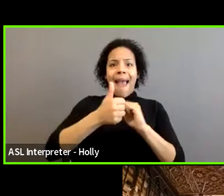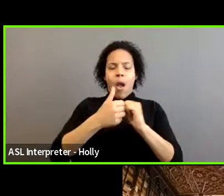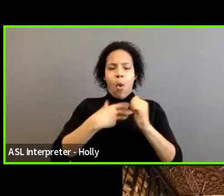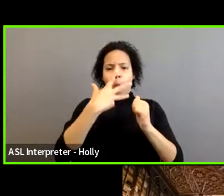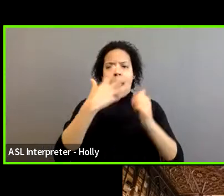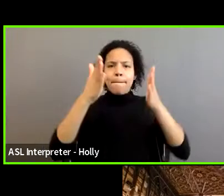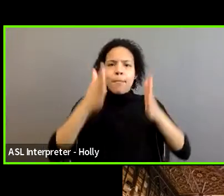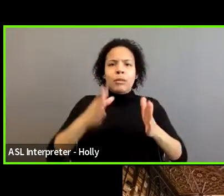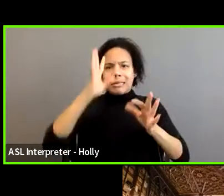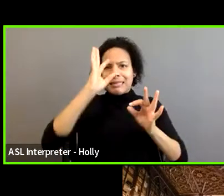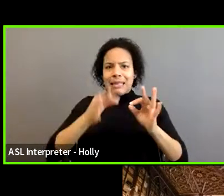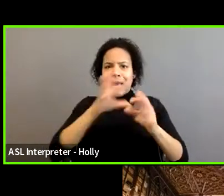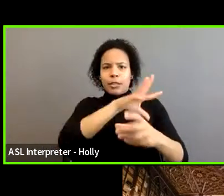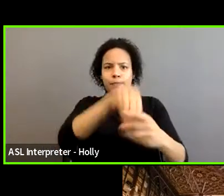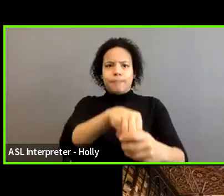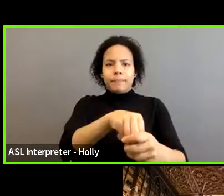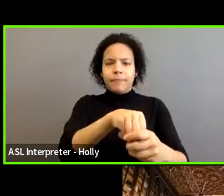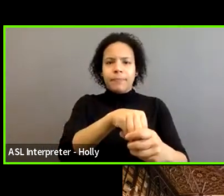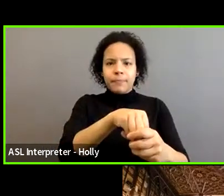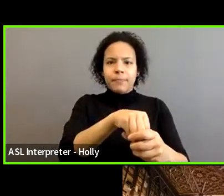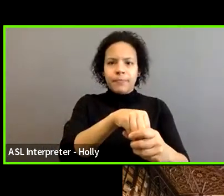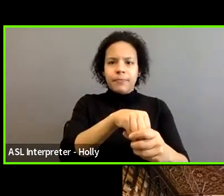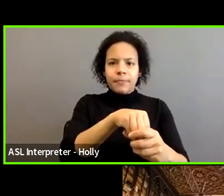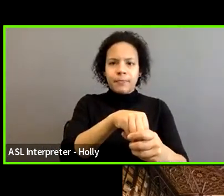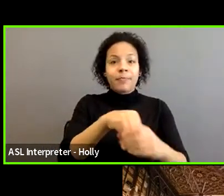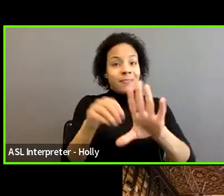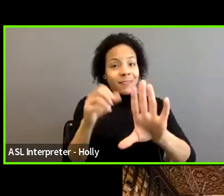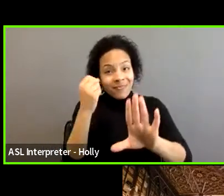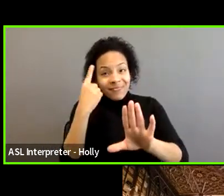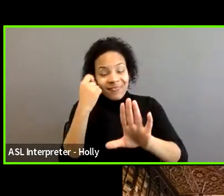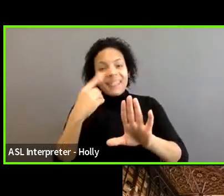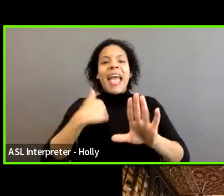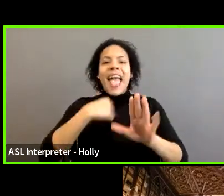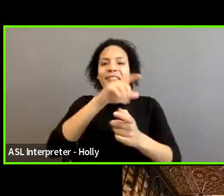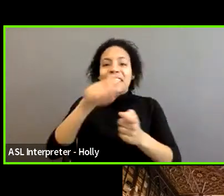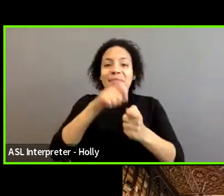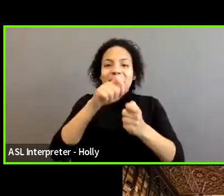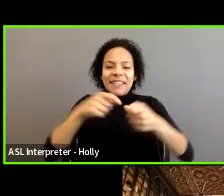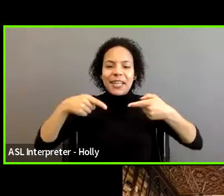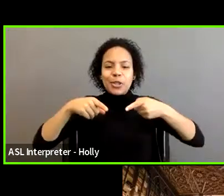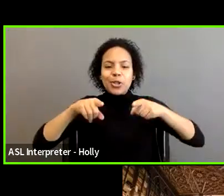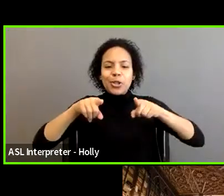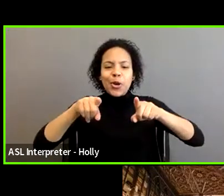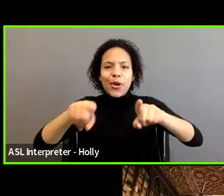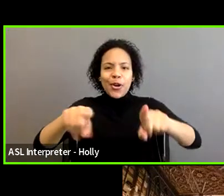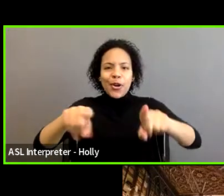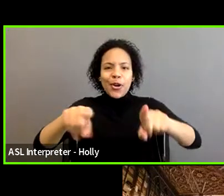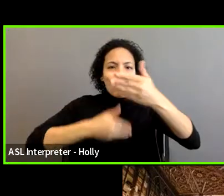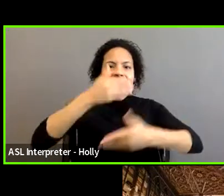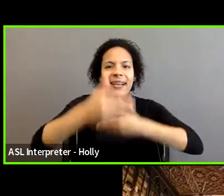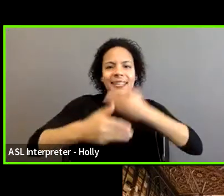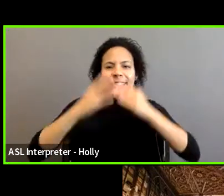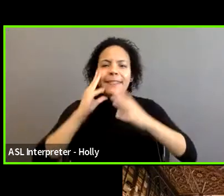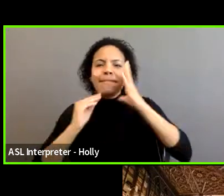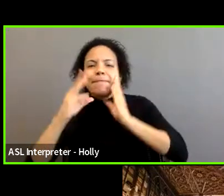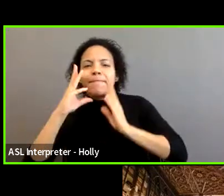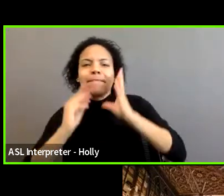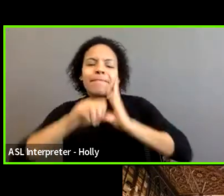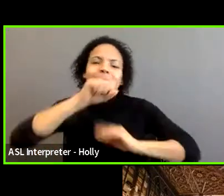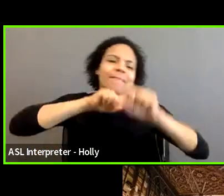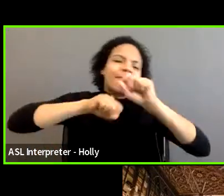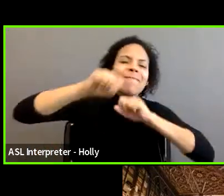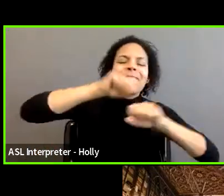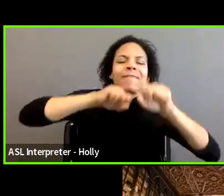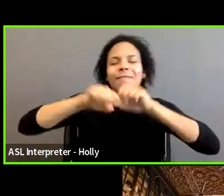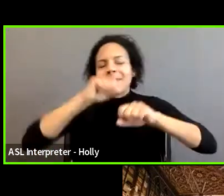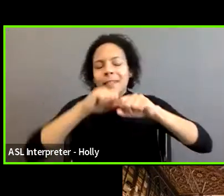wokeness. Don't try to reach destination. There's a journey to go on and there's mistakes to be had. And when we have those mistakes,